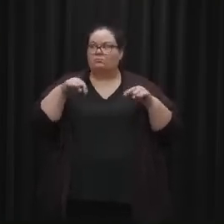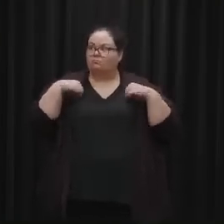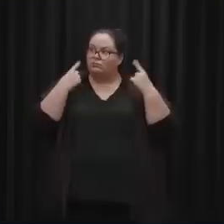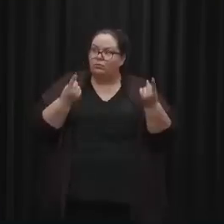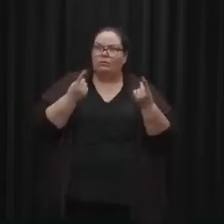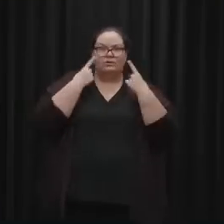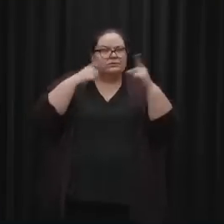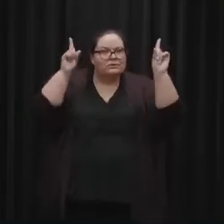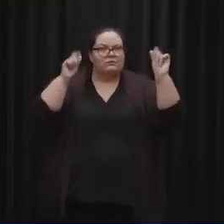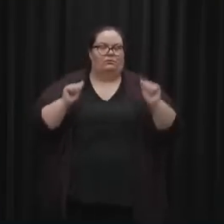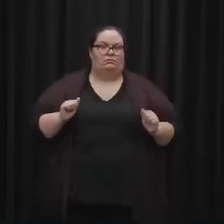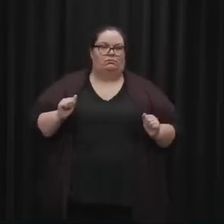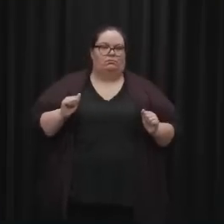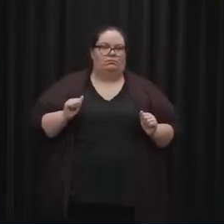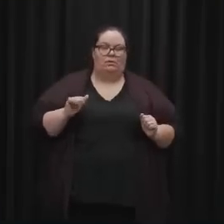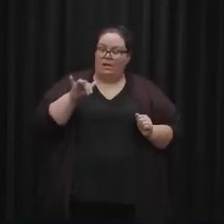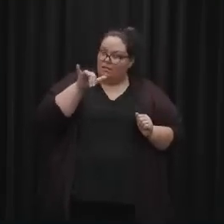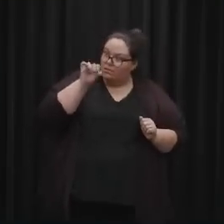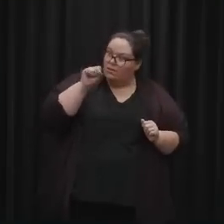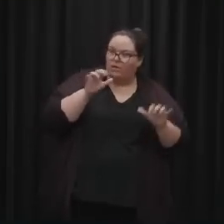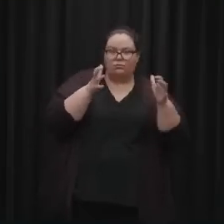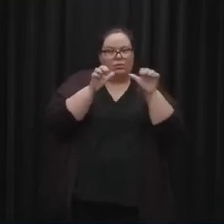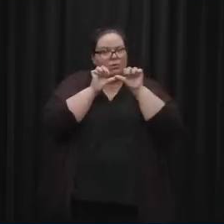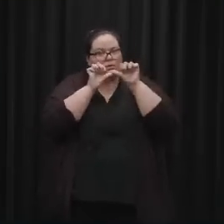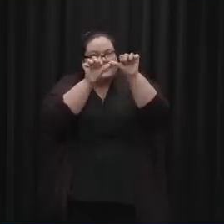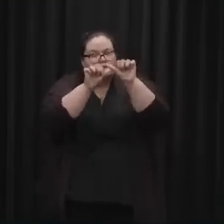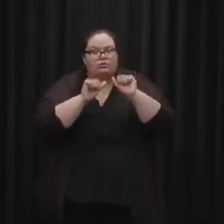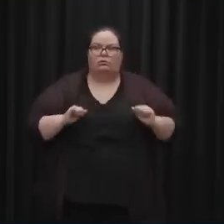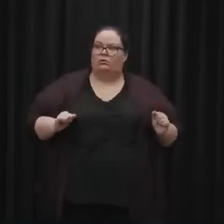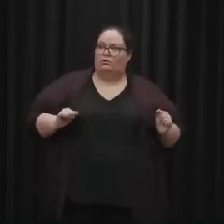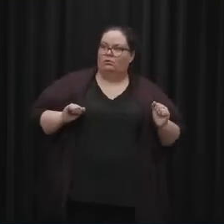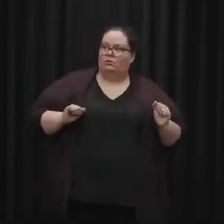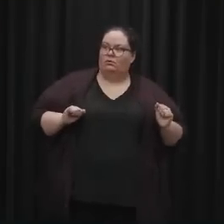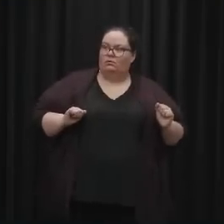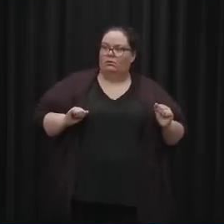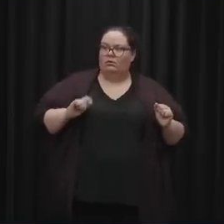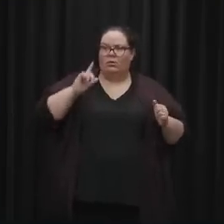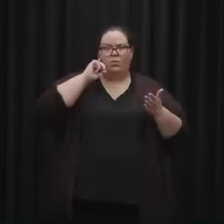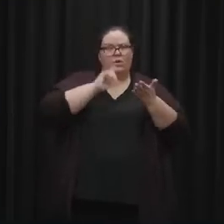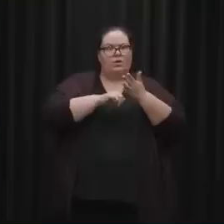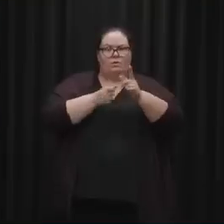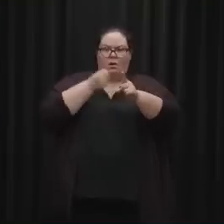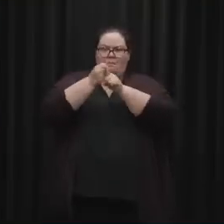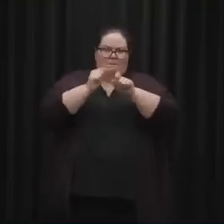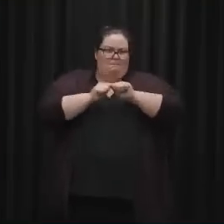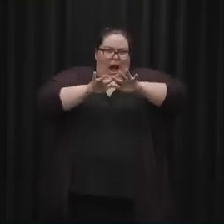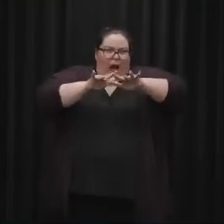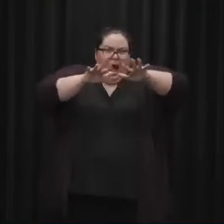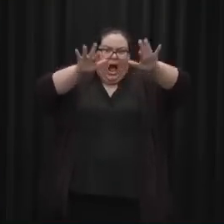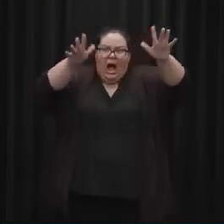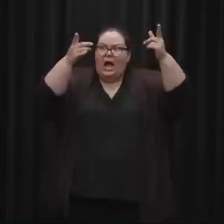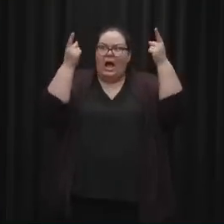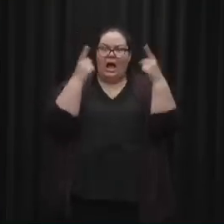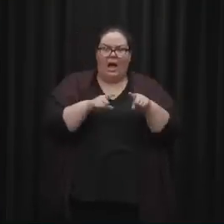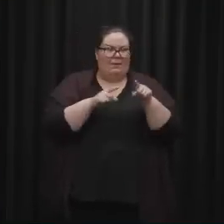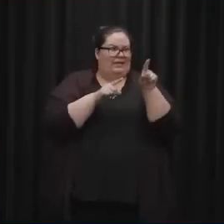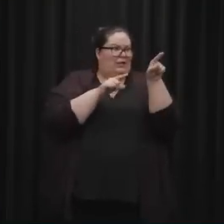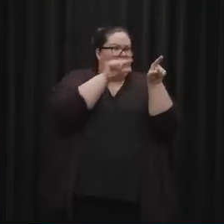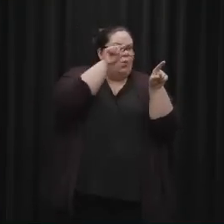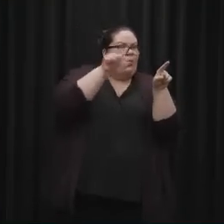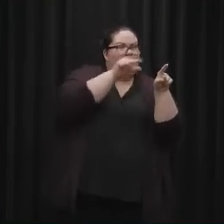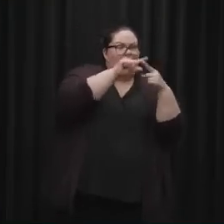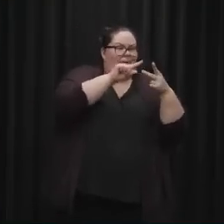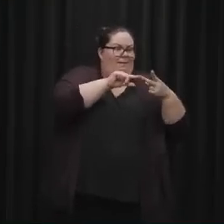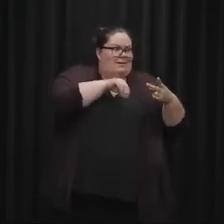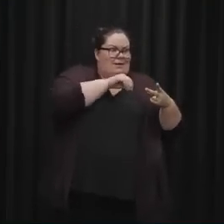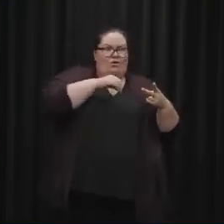successful. Yes, we hope to continue that. And if we see such large outbreaks right against our border, which